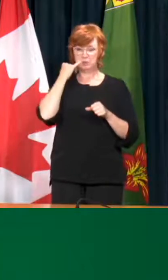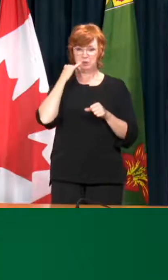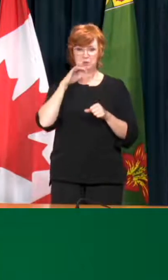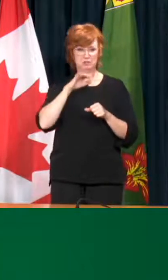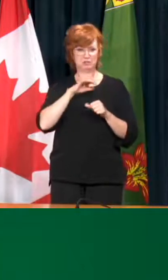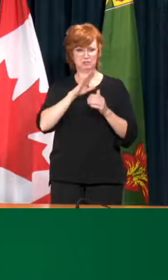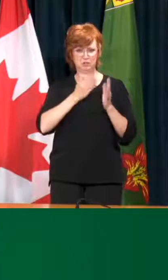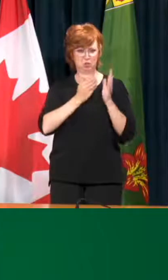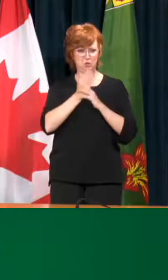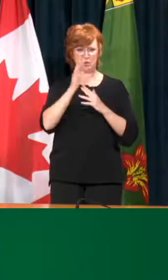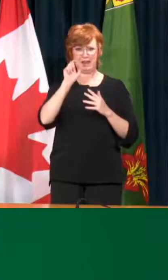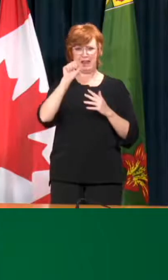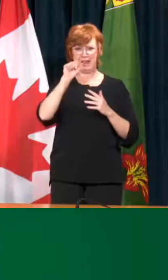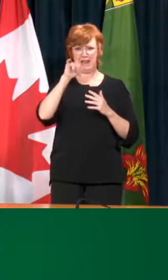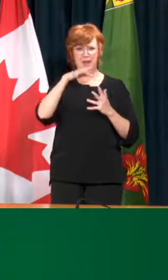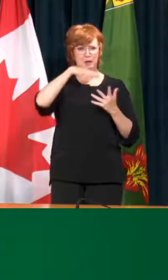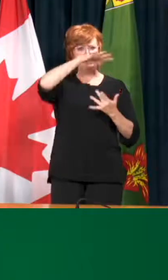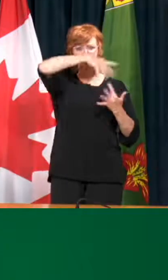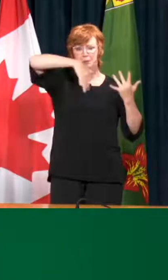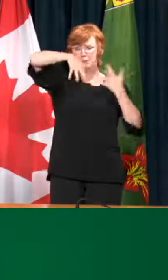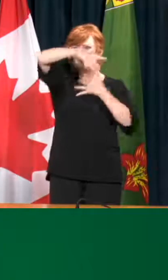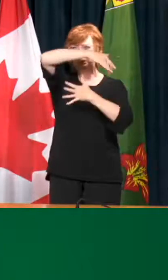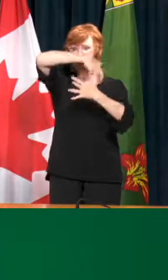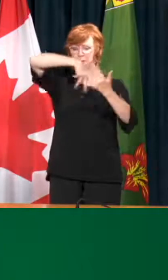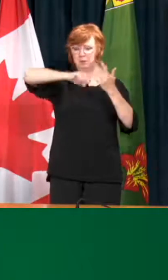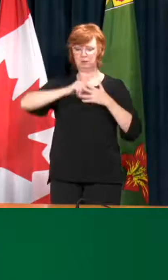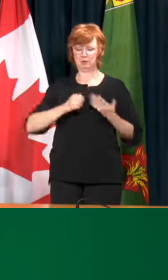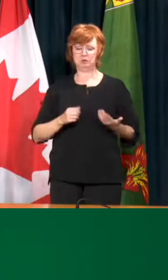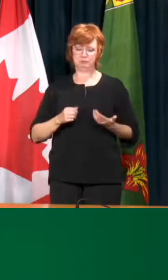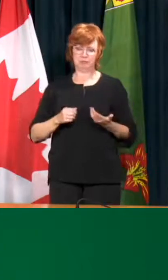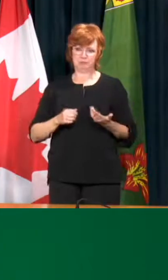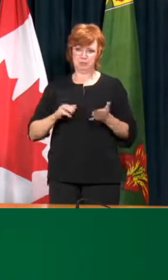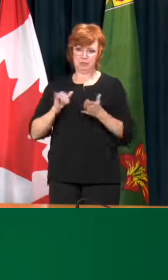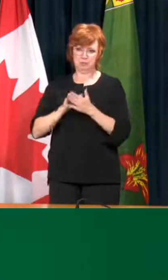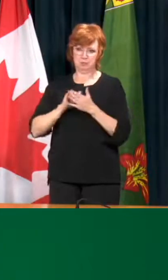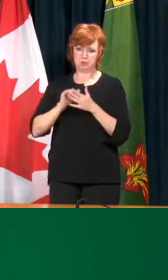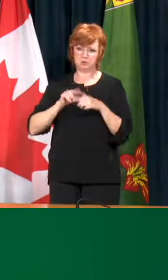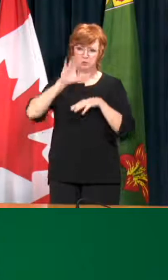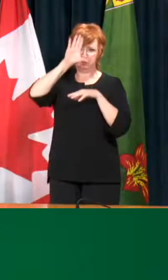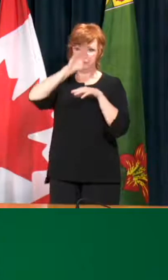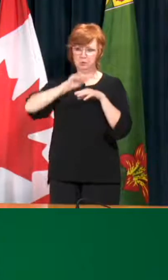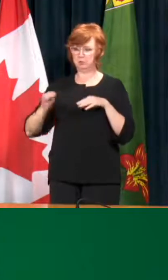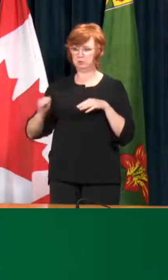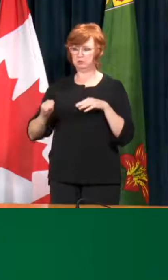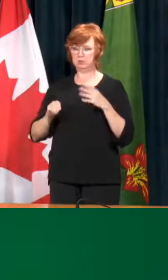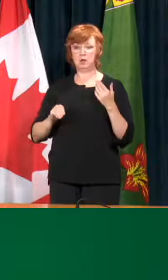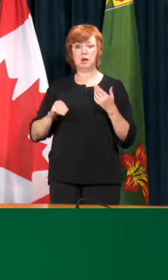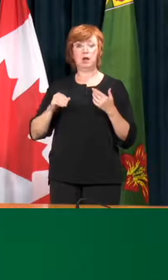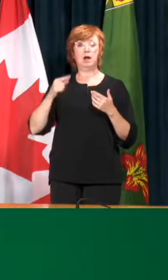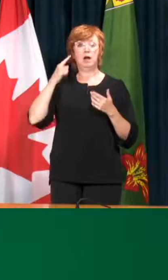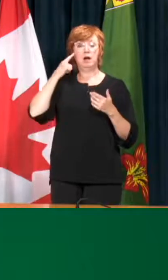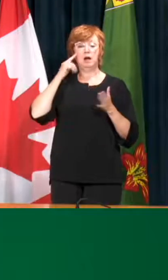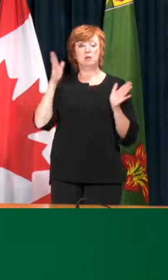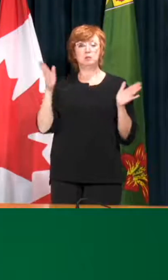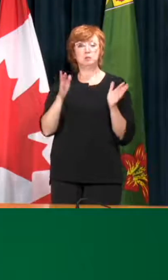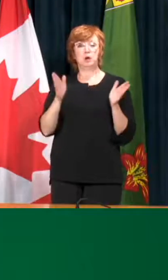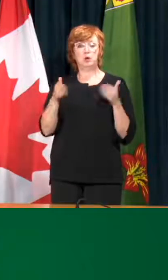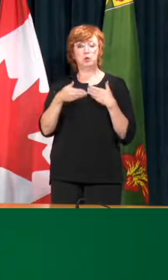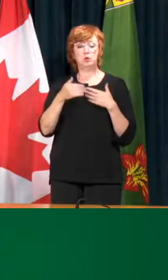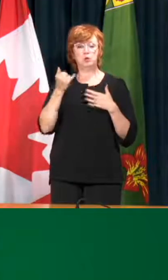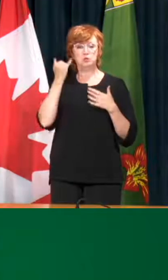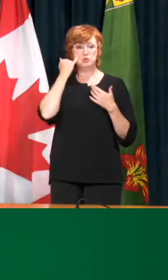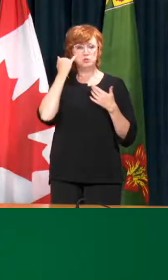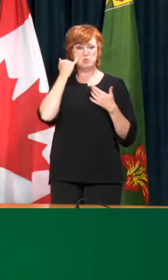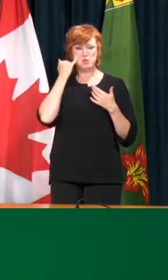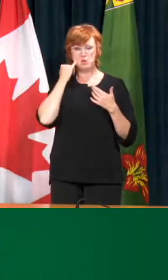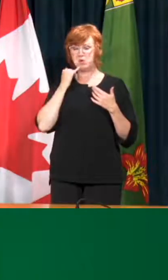did. But having said that, if we were in a small room, for example, if this room had 100 people doing some vigorous physical activity, less